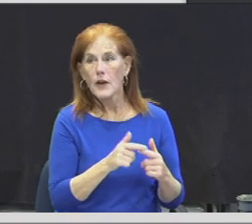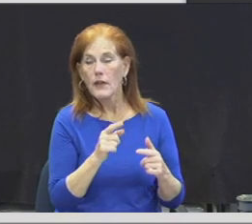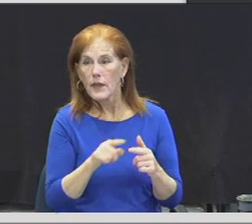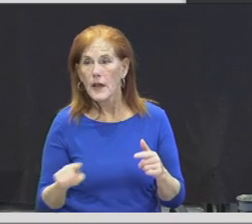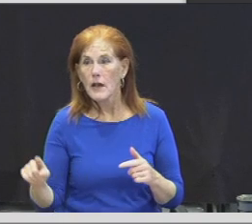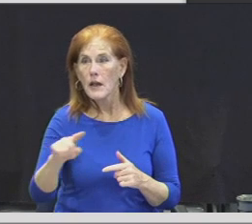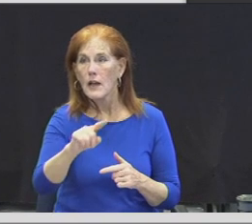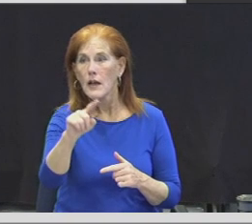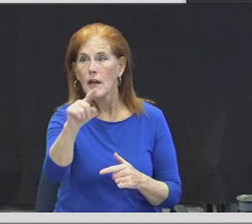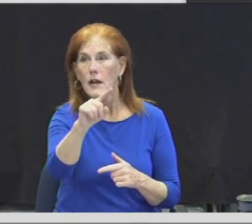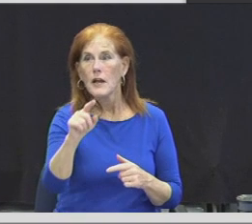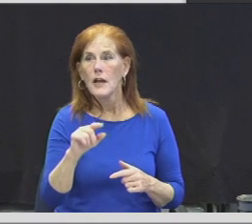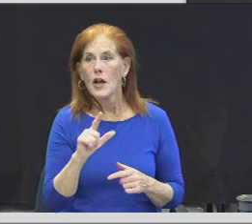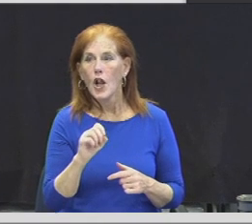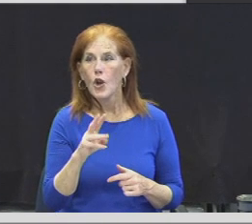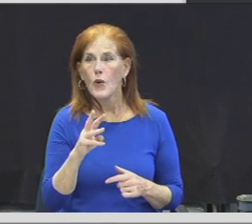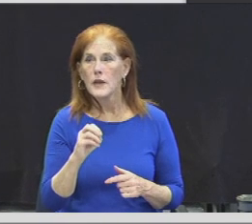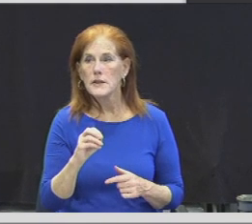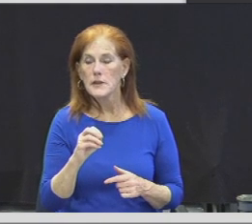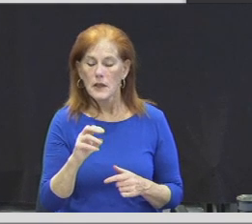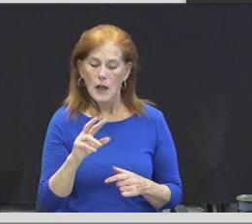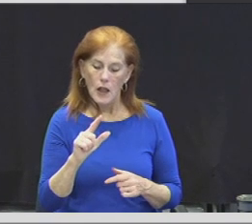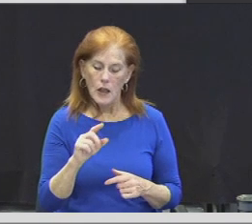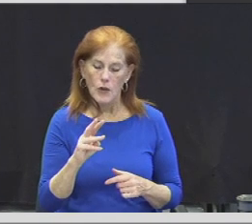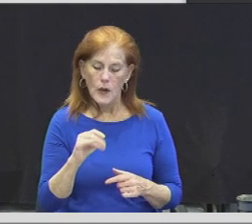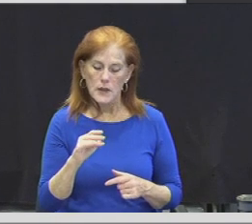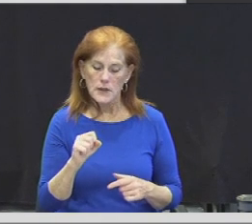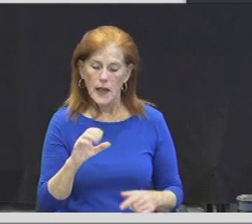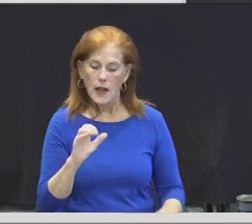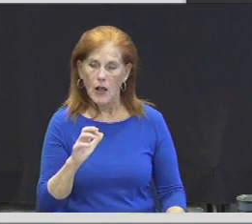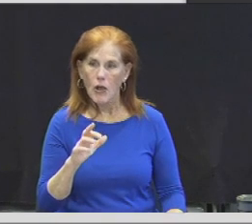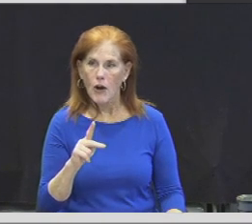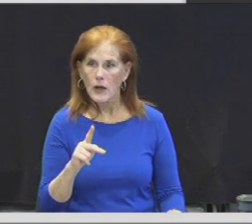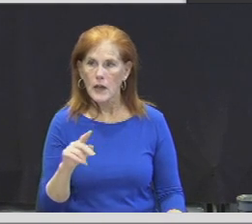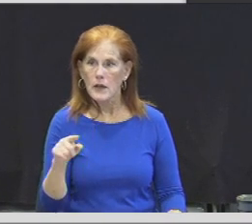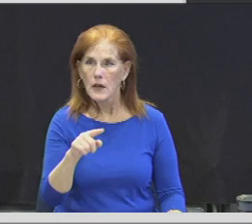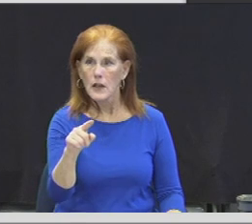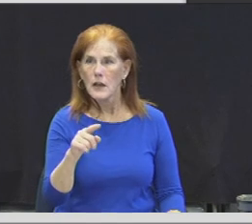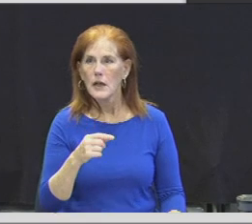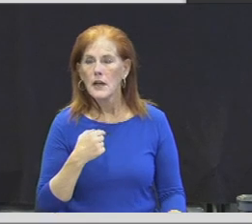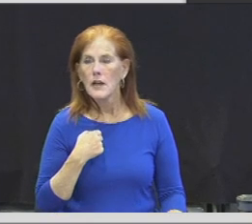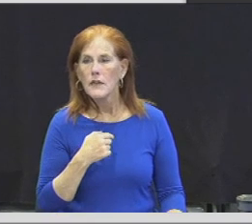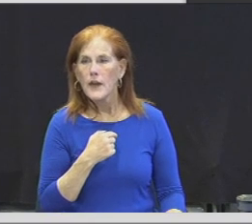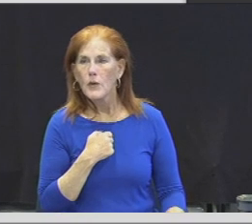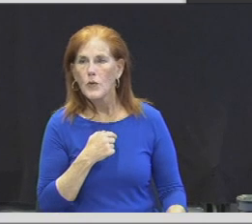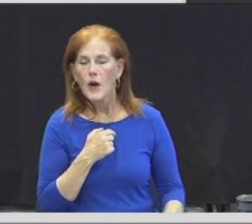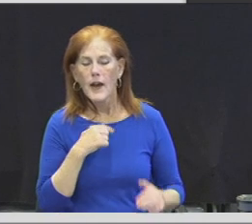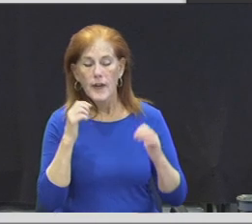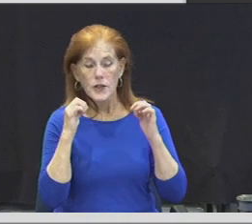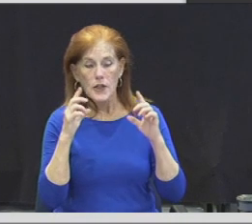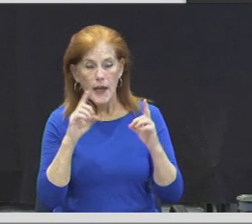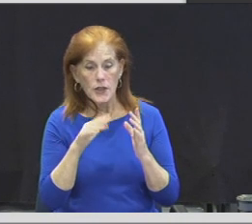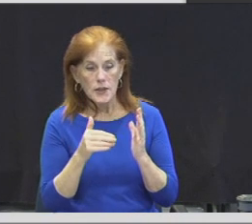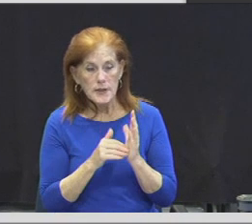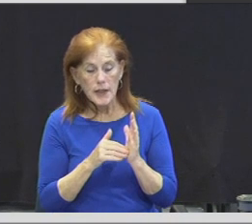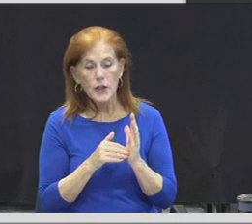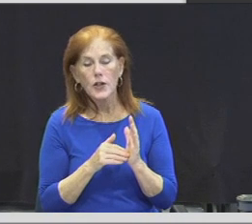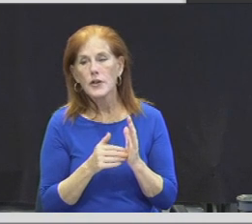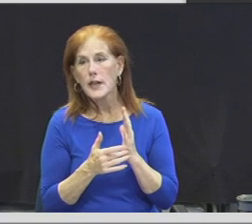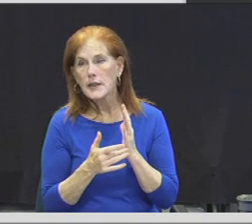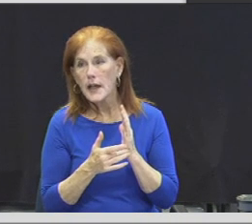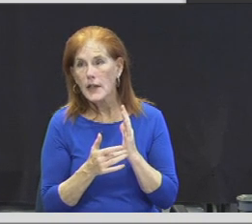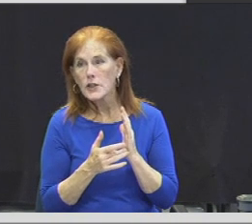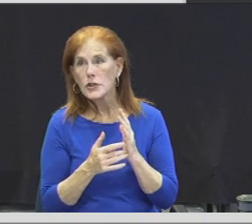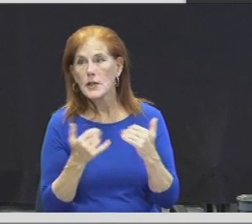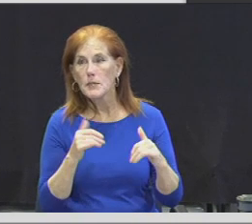and adjacent to Riverfront Drive. And this is going to have kind of the Science and Technology Education Center, as well as a